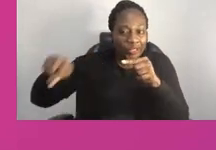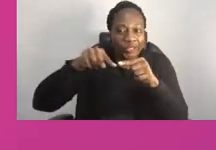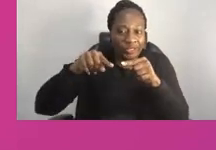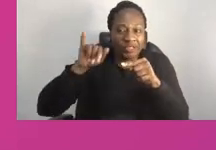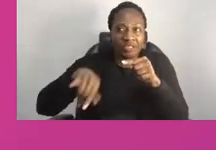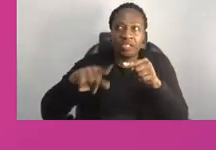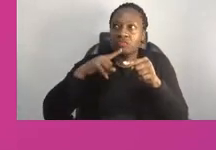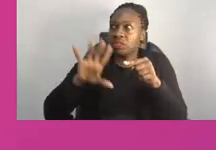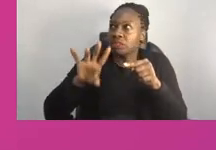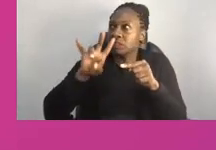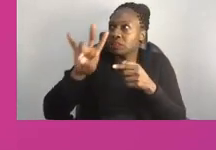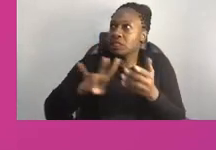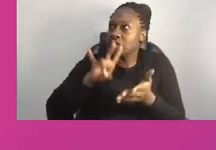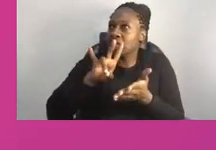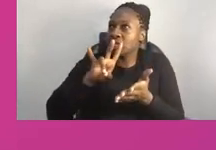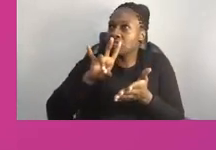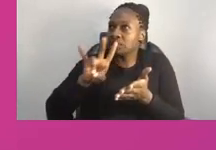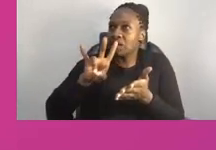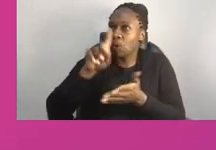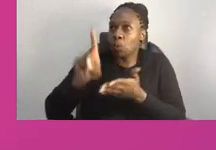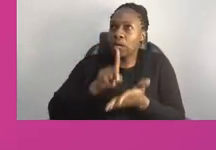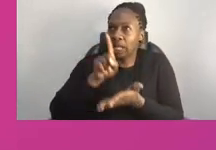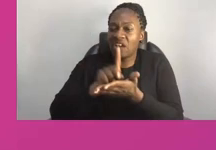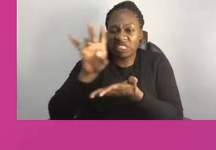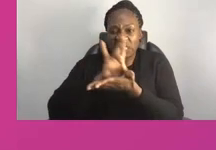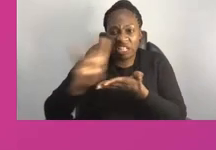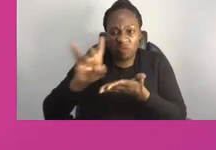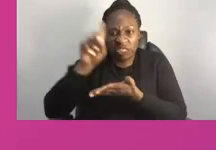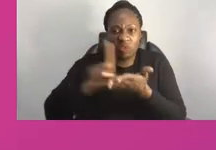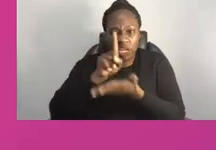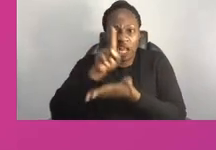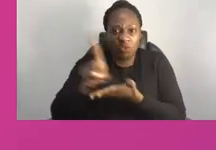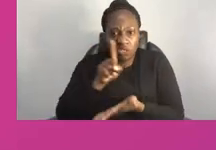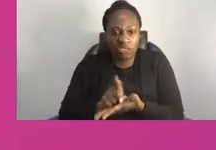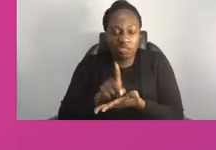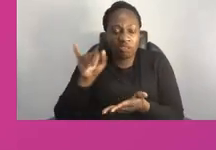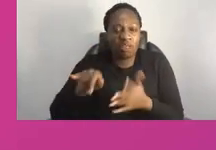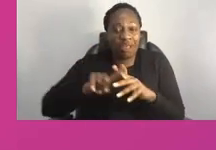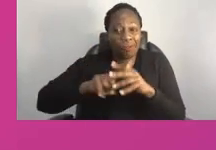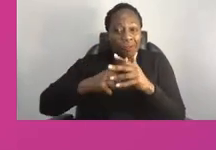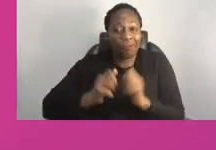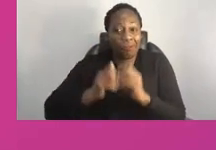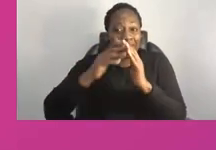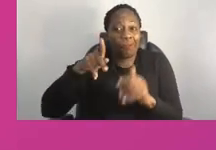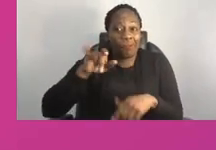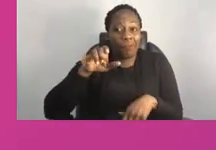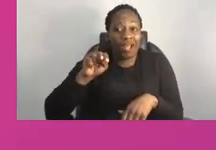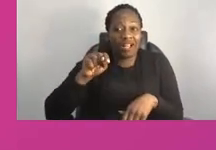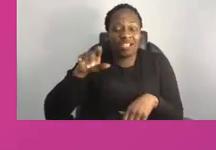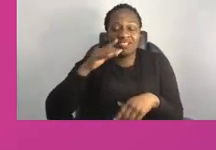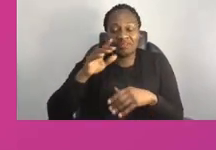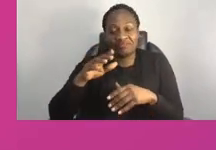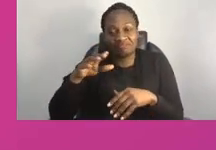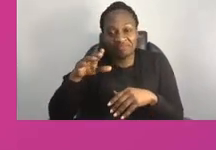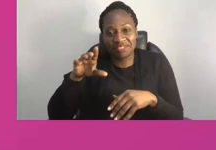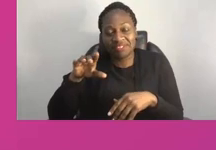spans 7 one-hour-long sessions, so over 7 weeks. Our pilot of this was really successful. Shout out to Jamie and